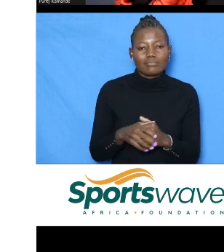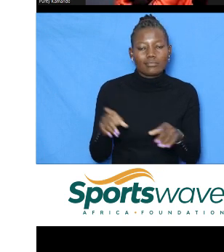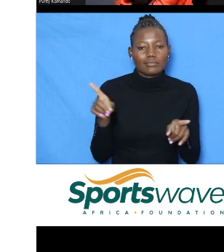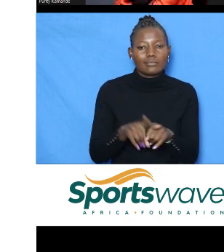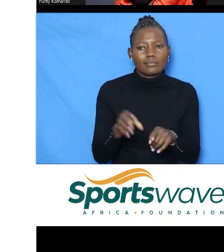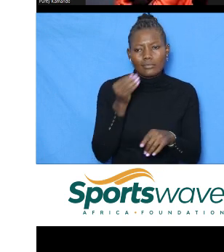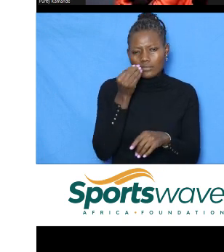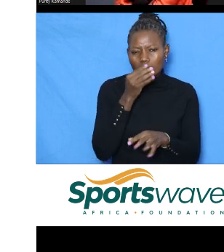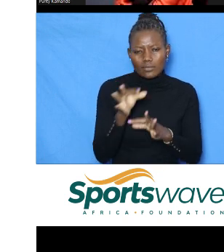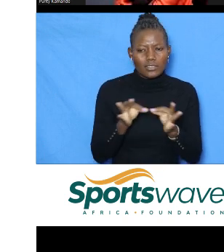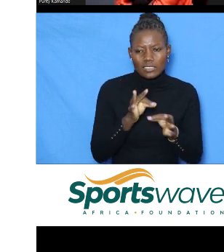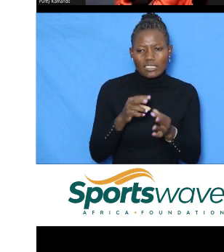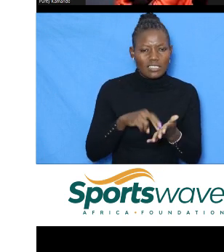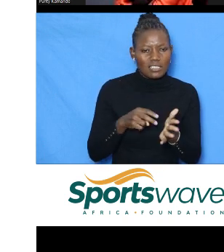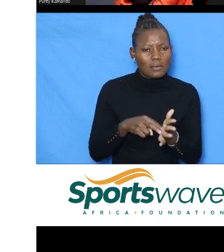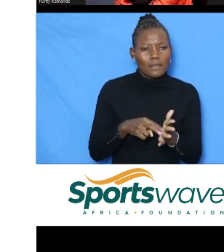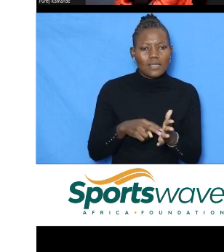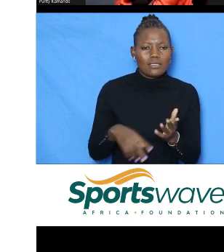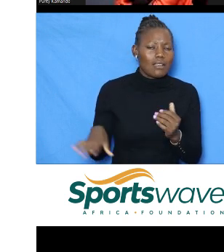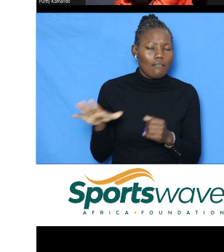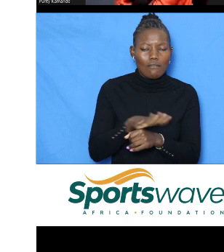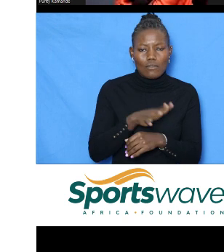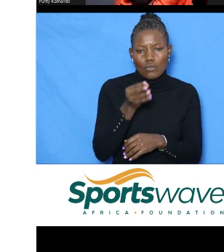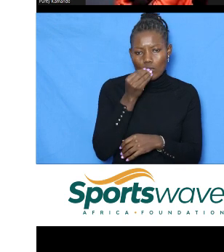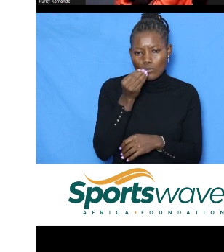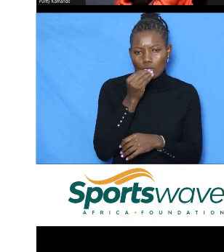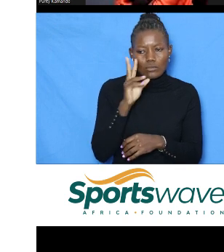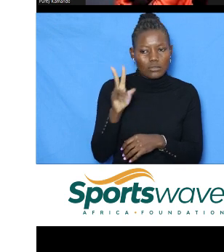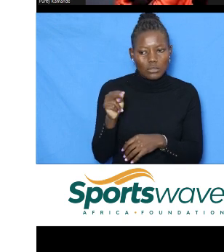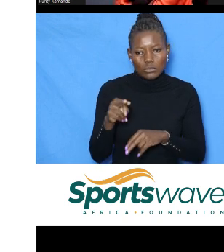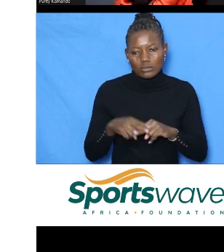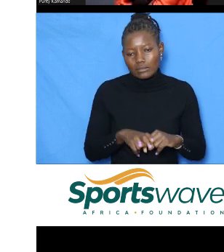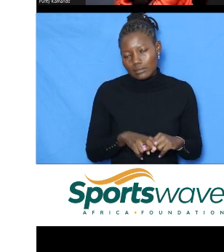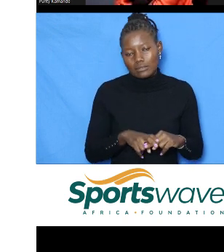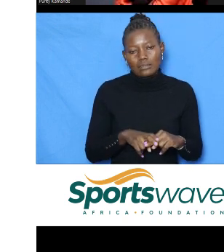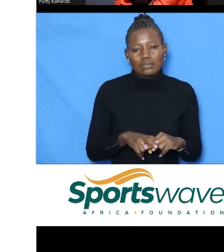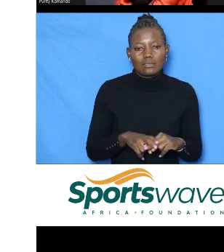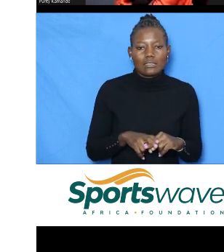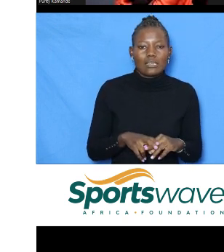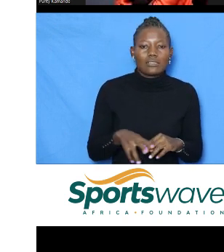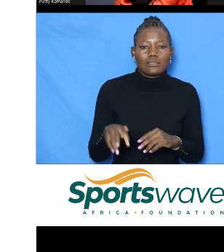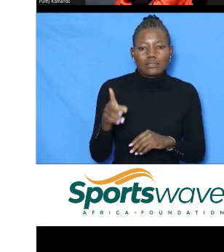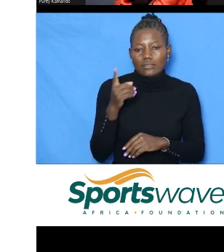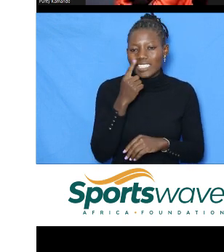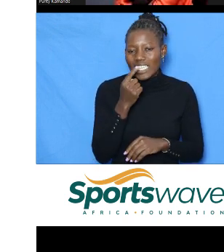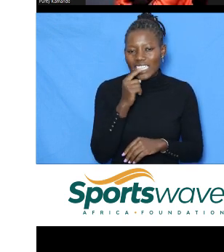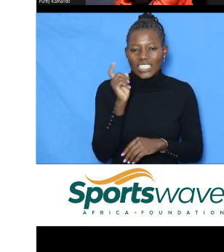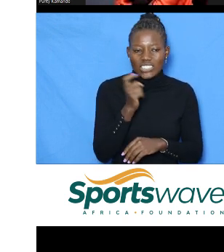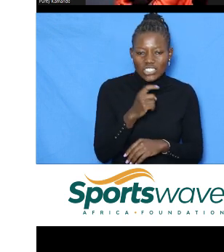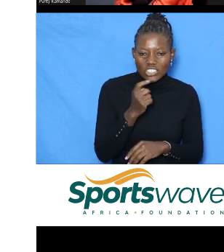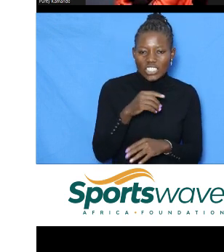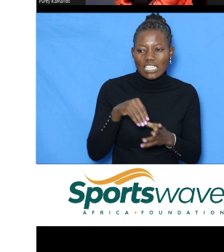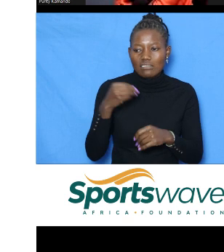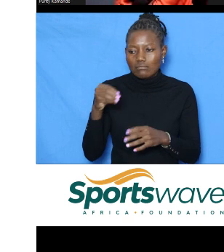meal does not necessarily mean a whole main meal sitting down with your rice, with your chicken, with your veggies. No,